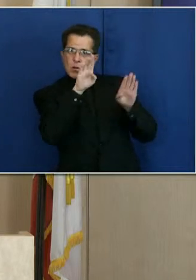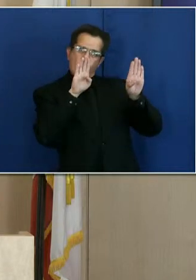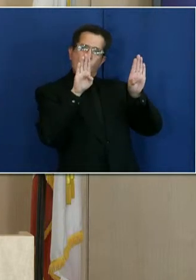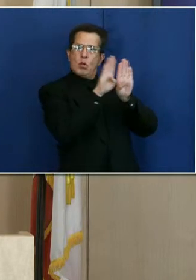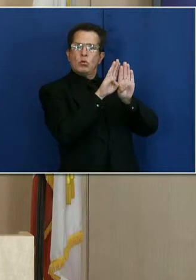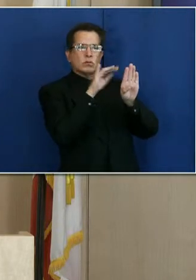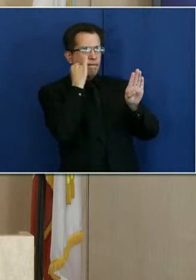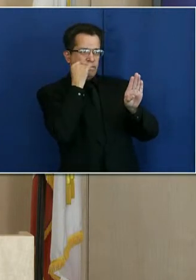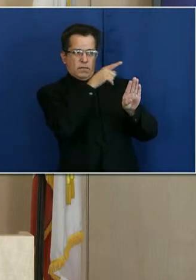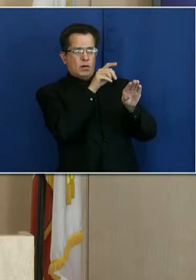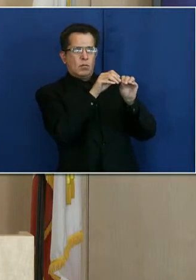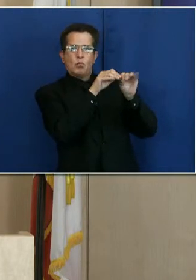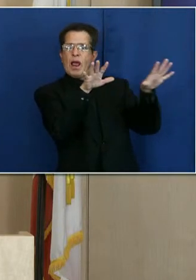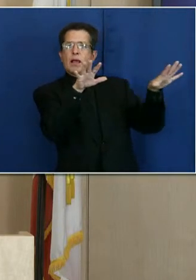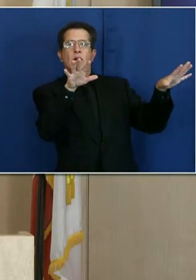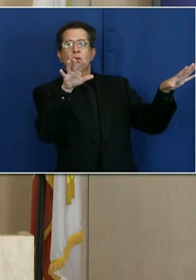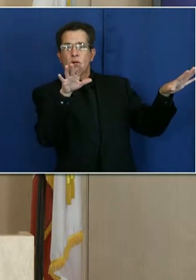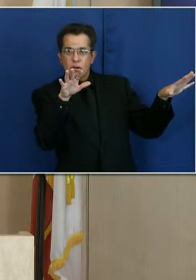don't get under control?